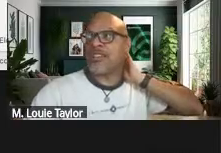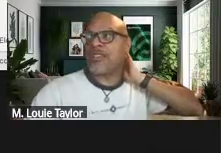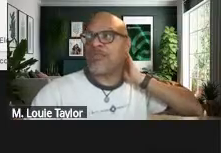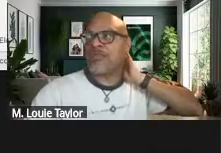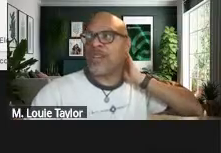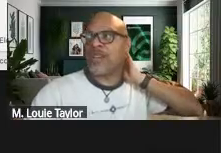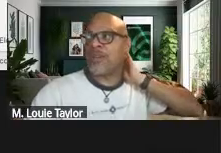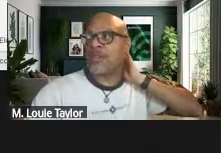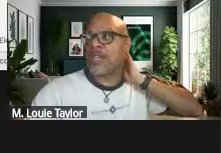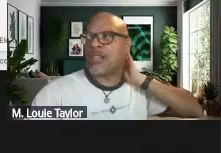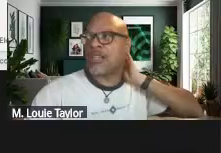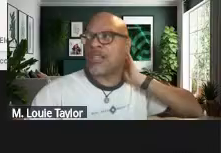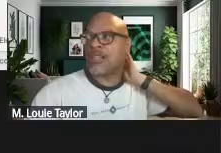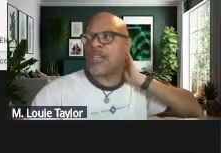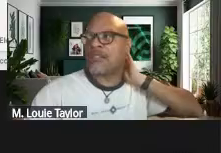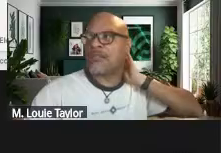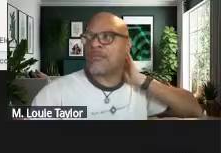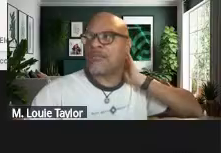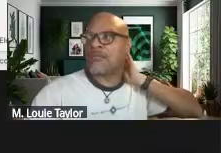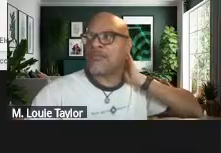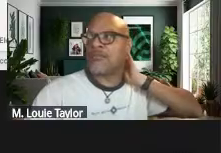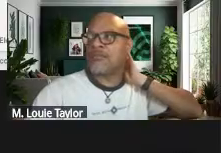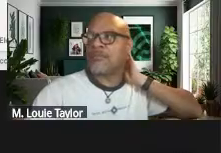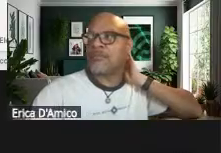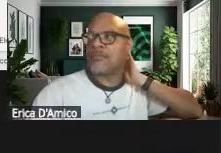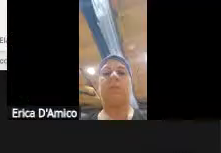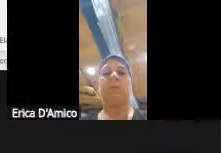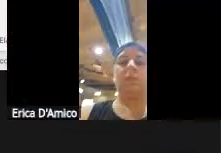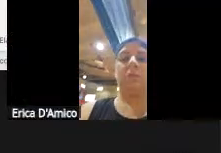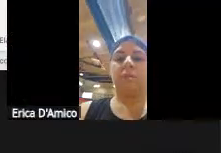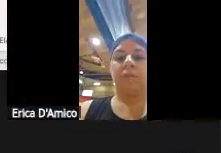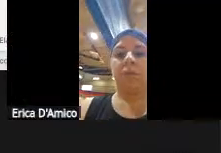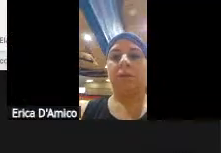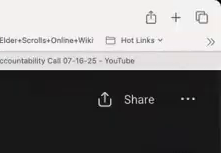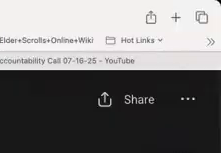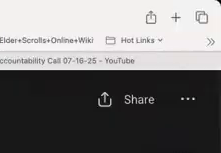just an automatic repost kind of thing he's got.